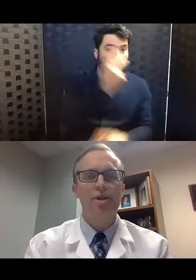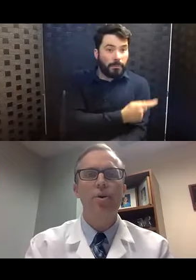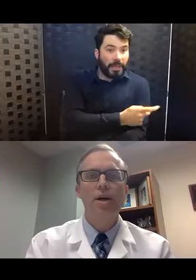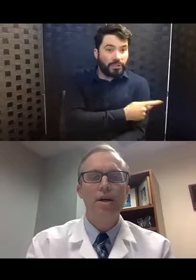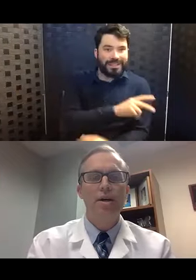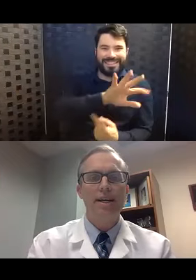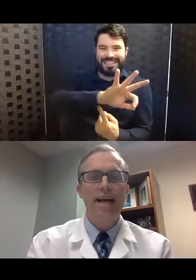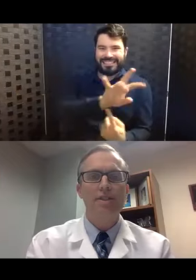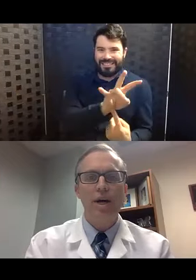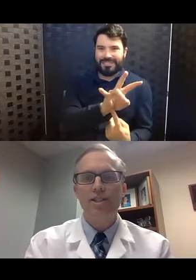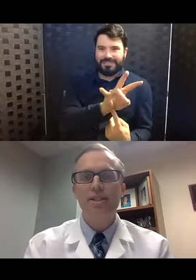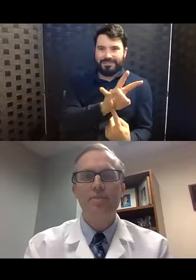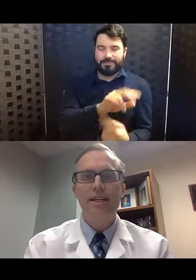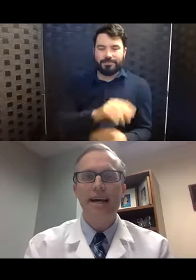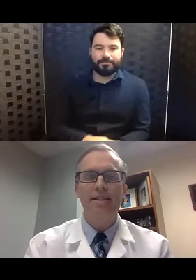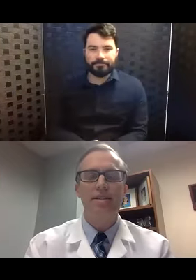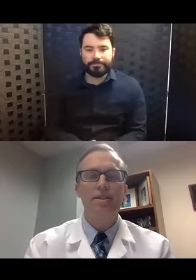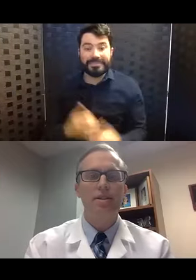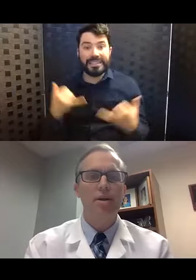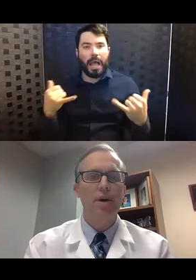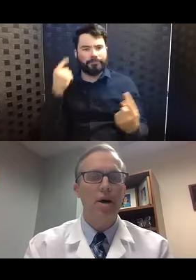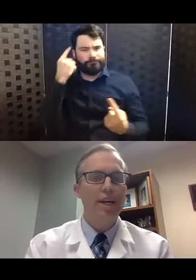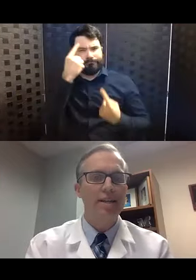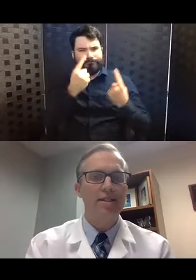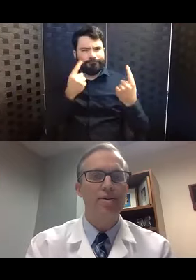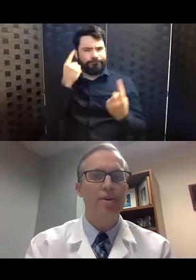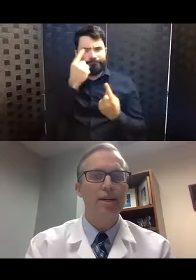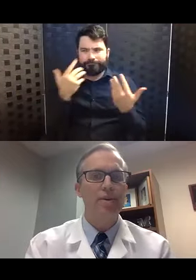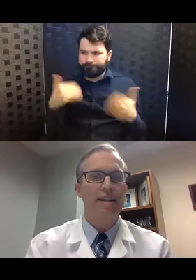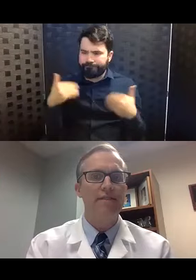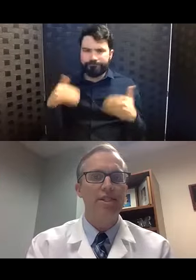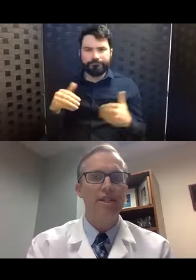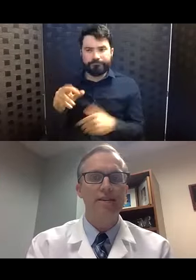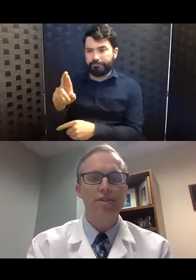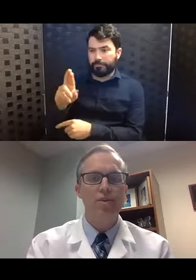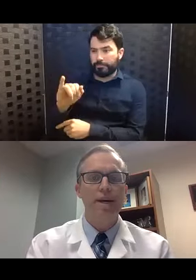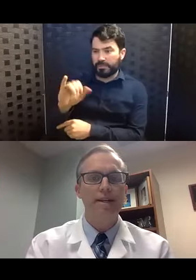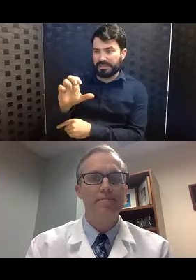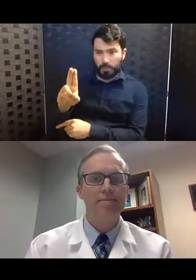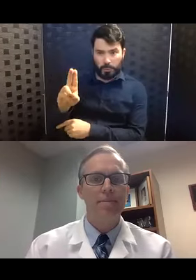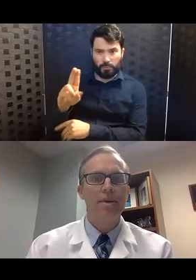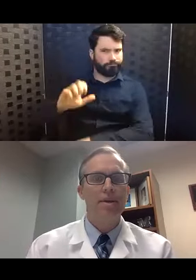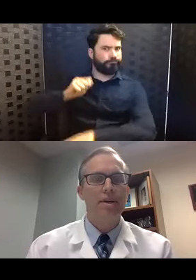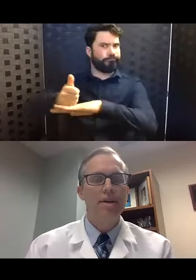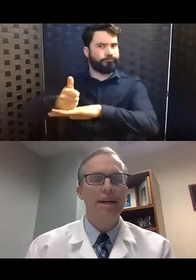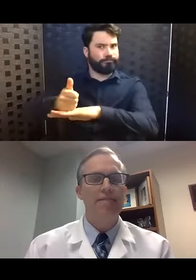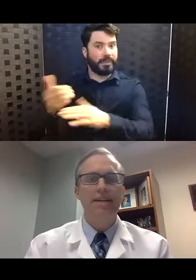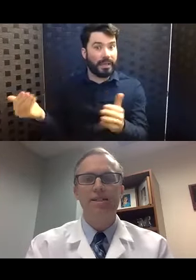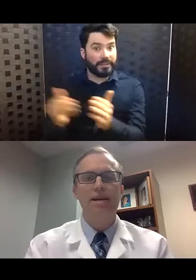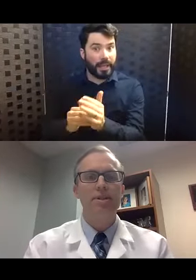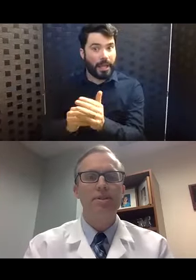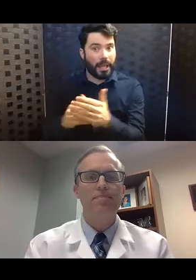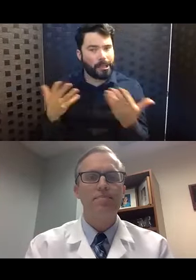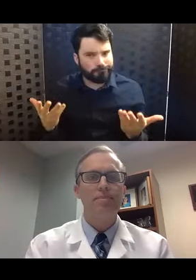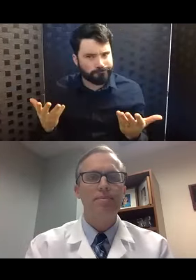hospital. So again, the question is being asked is, are we considering RICU activation, and if so, when? Could I have the next